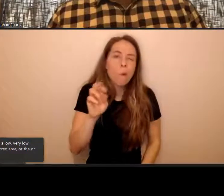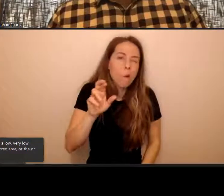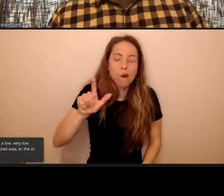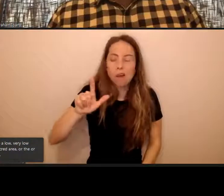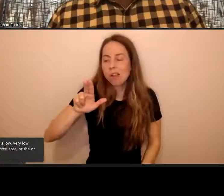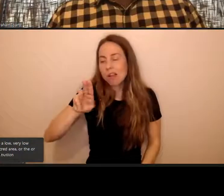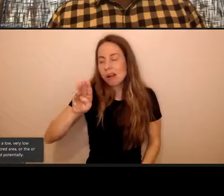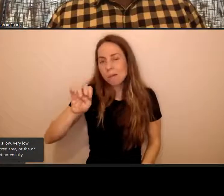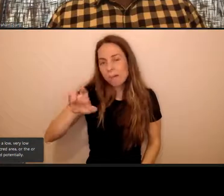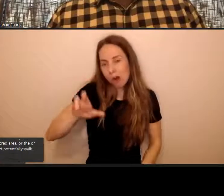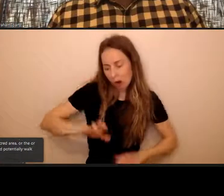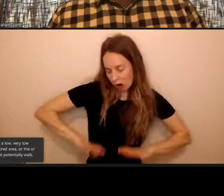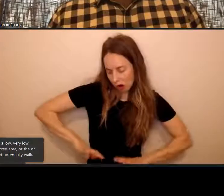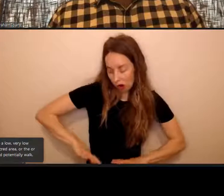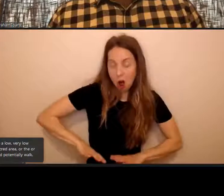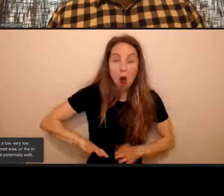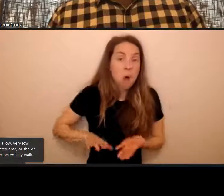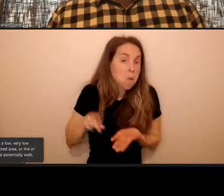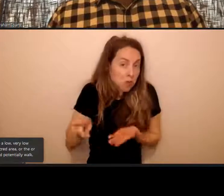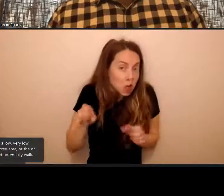could potentially walk,